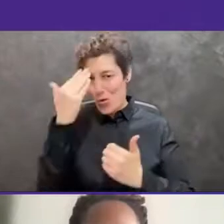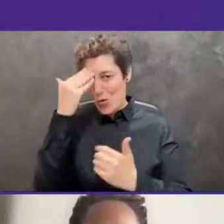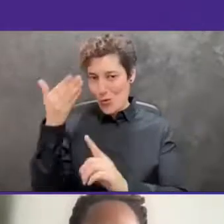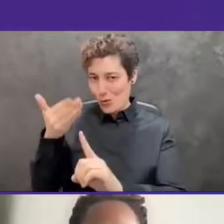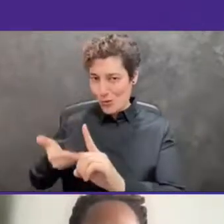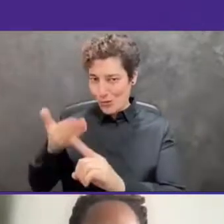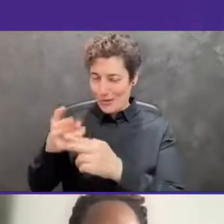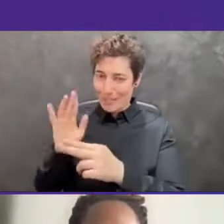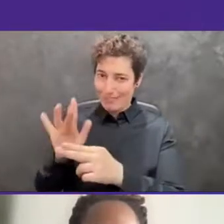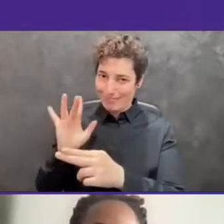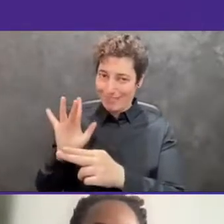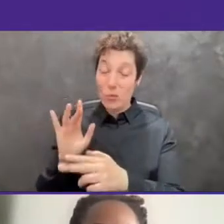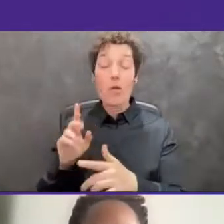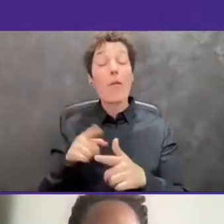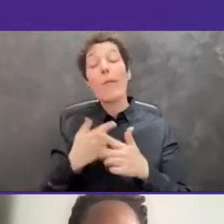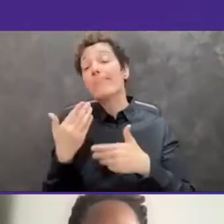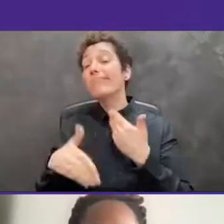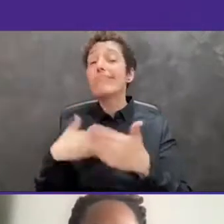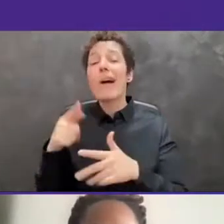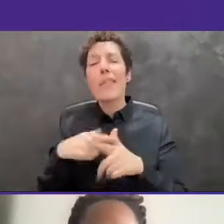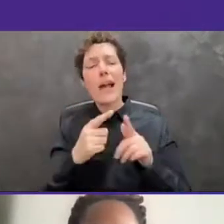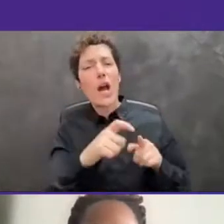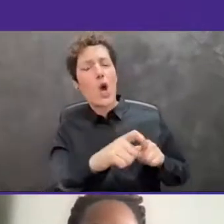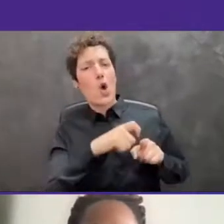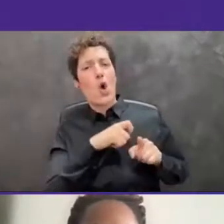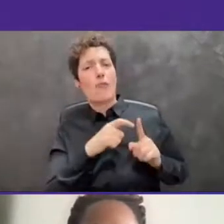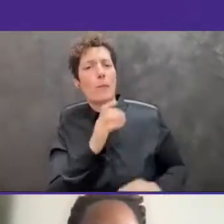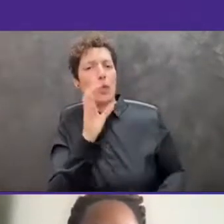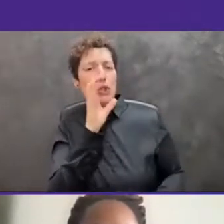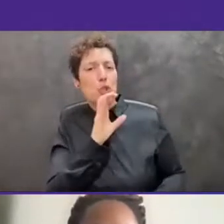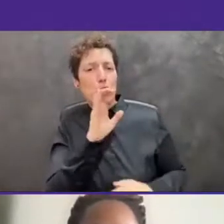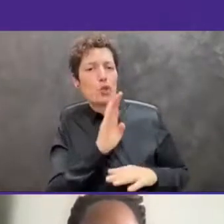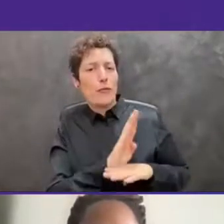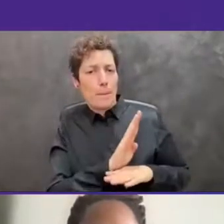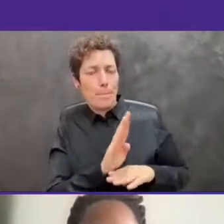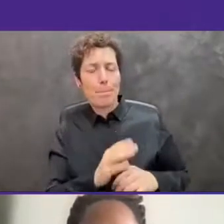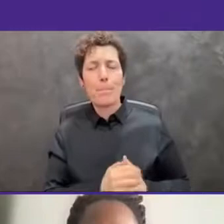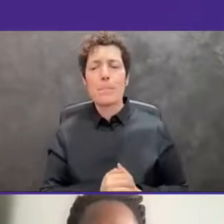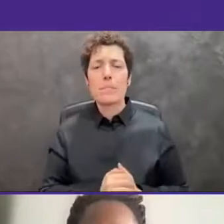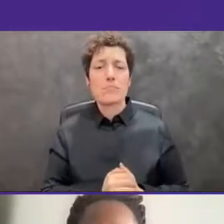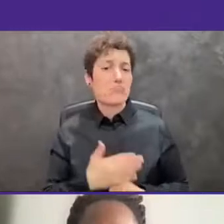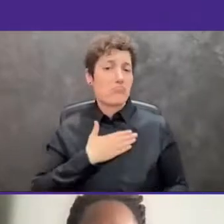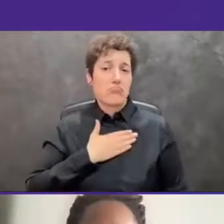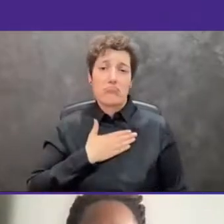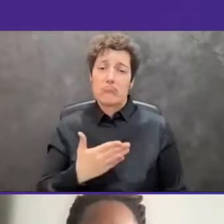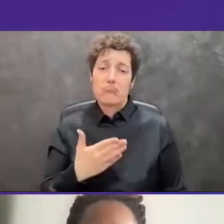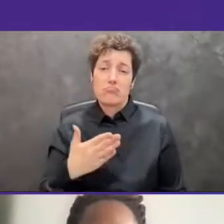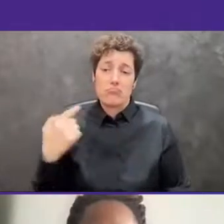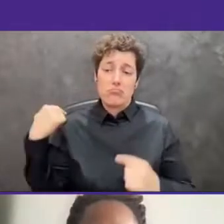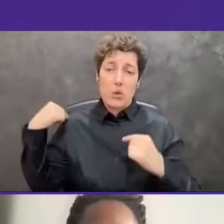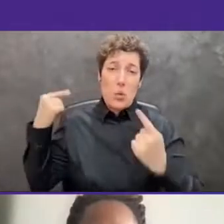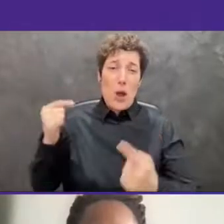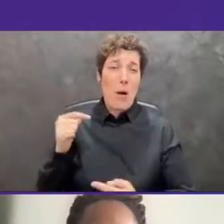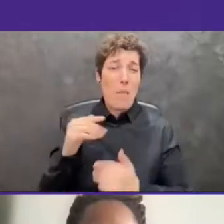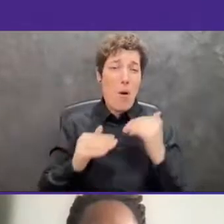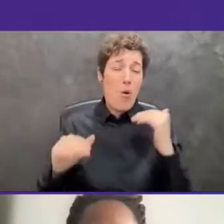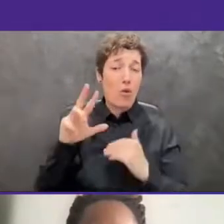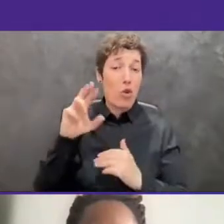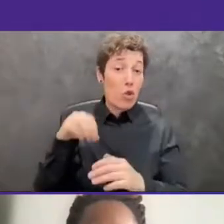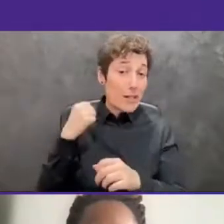firm. I will say that I have almost never throughout my 30 plus